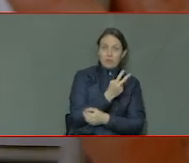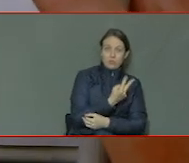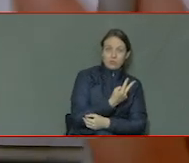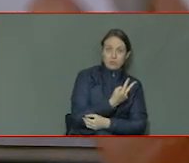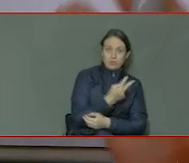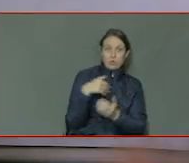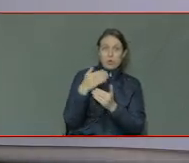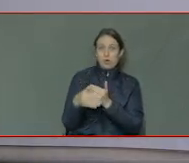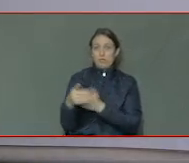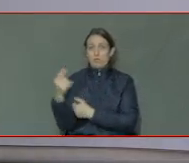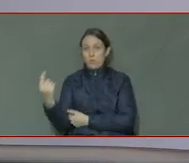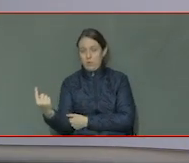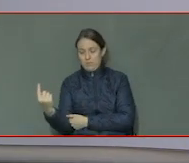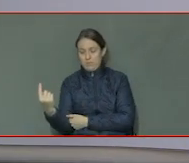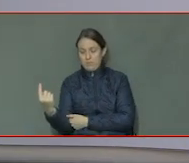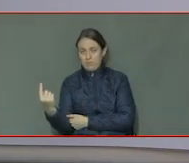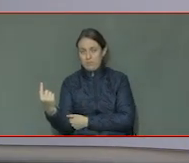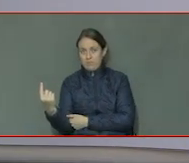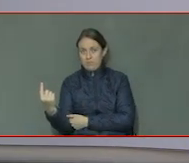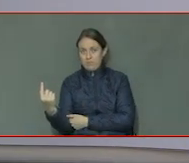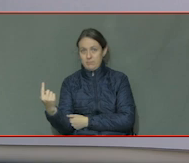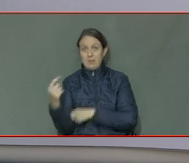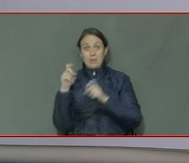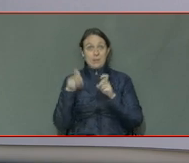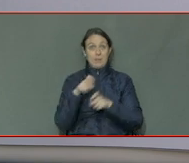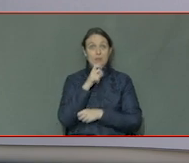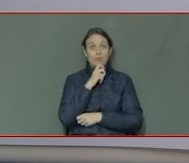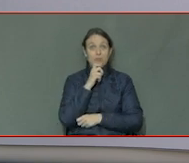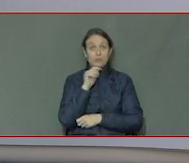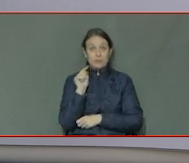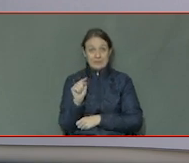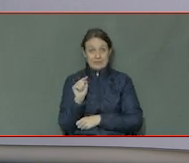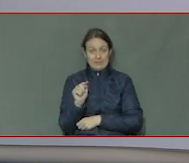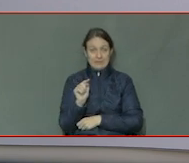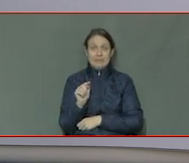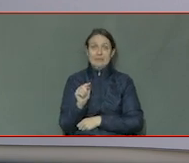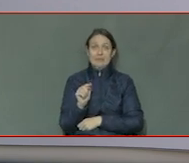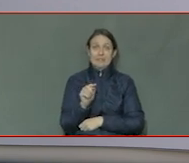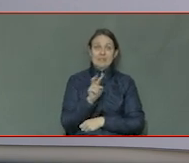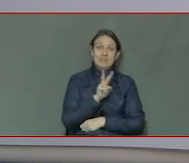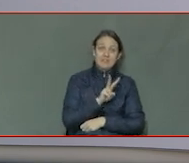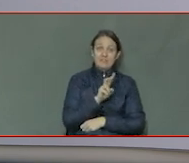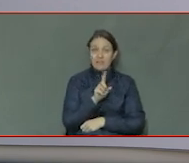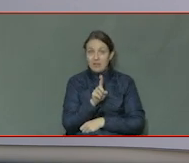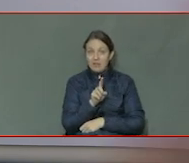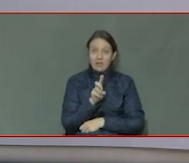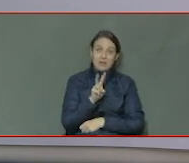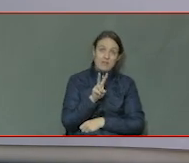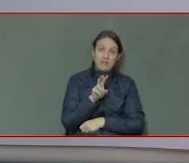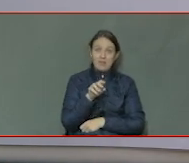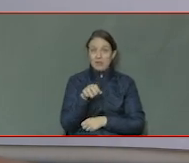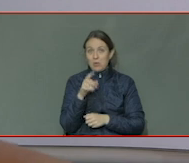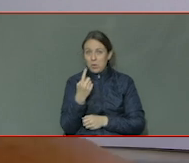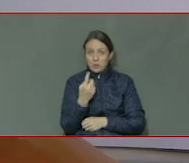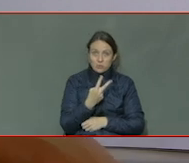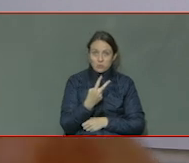became 1 after. You must use that bottom VIs, VFs, the 1 and the 2s.